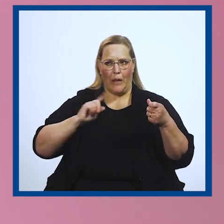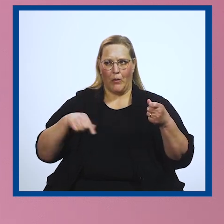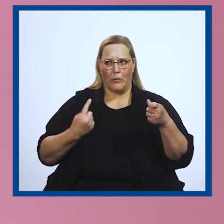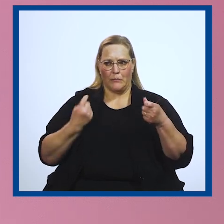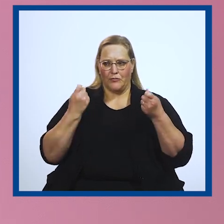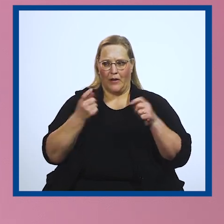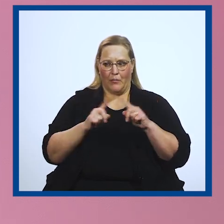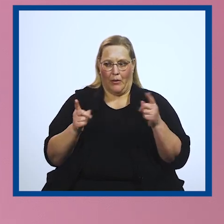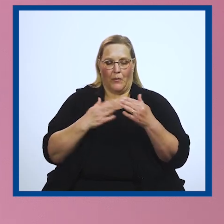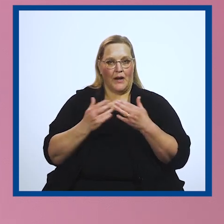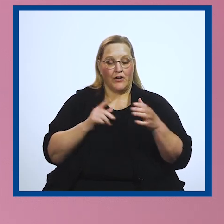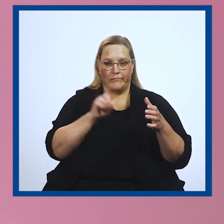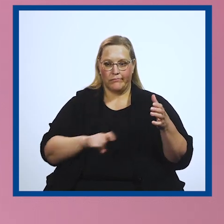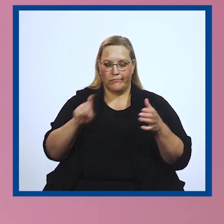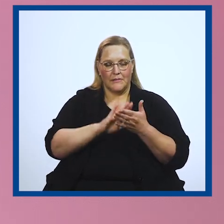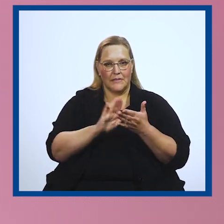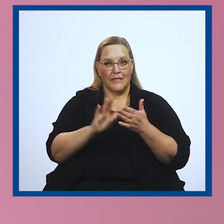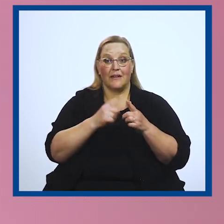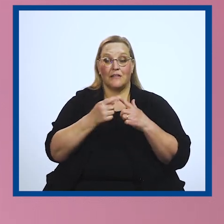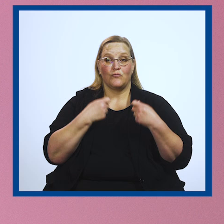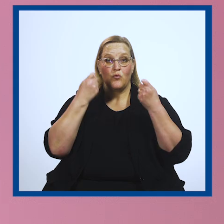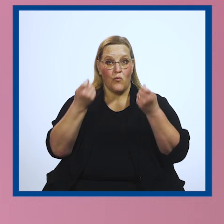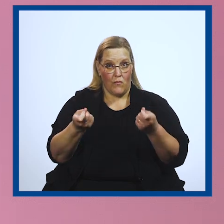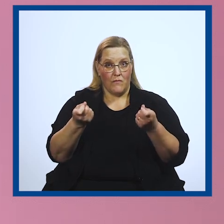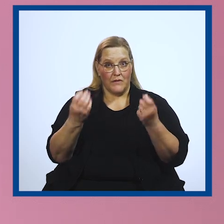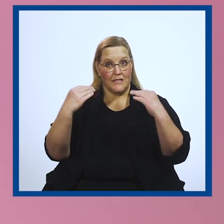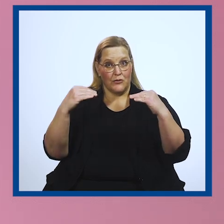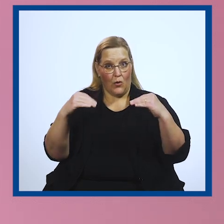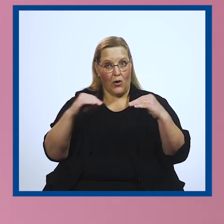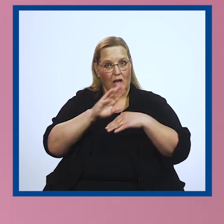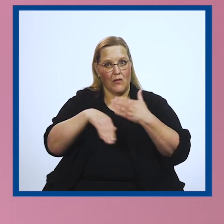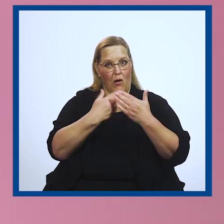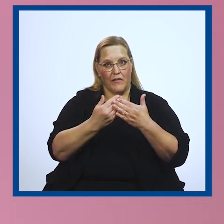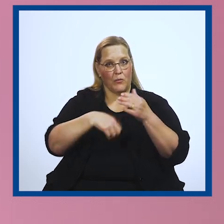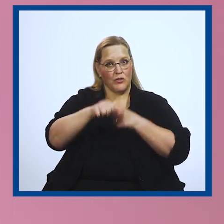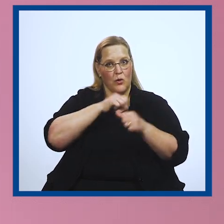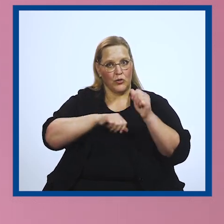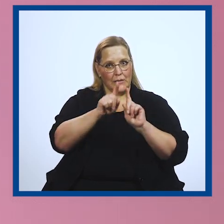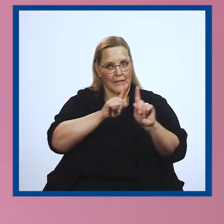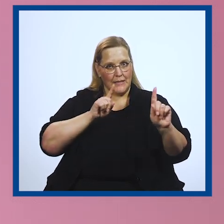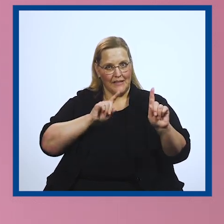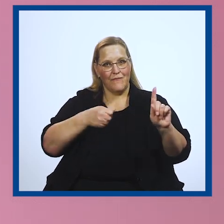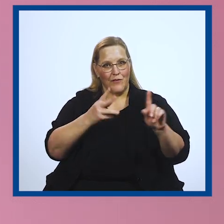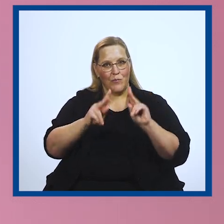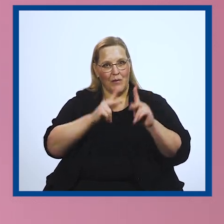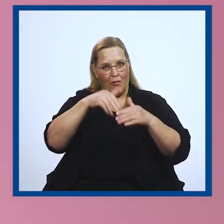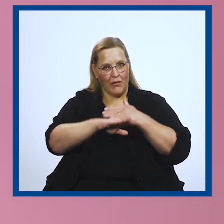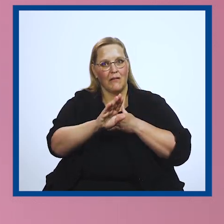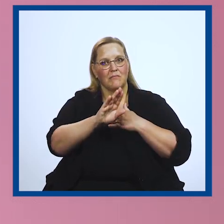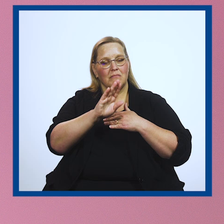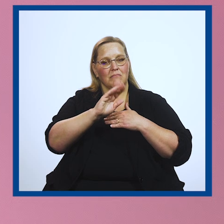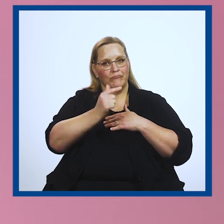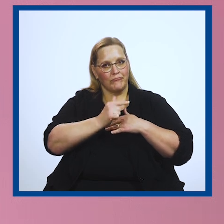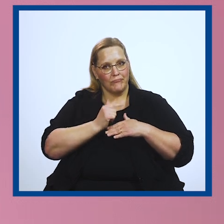And I took the car to the store and they were social distancing in the store and only letting a few people in. But once I got in that